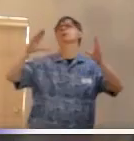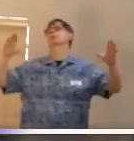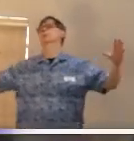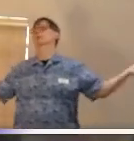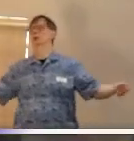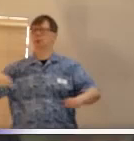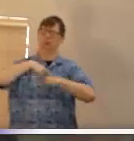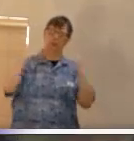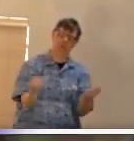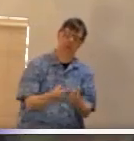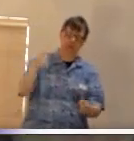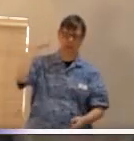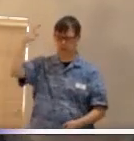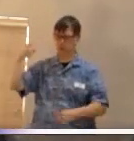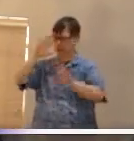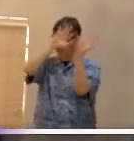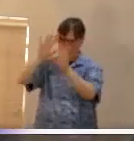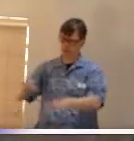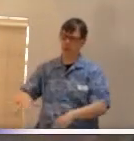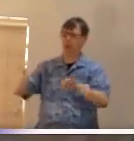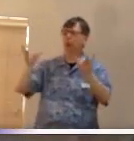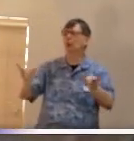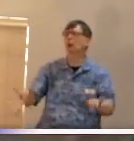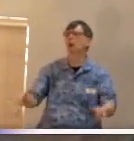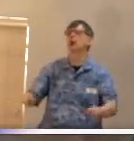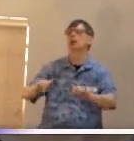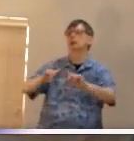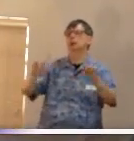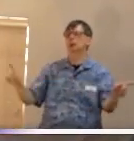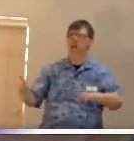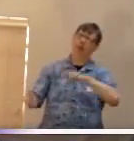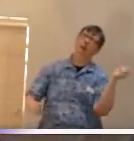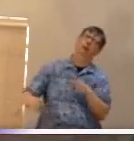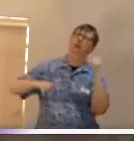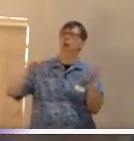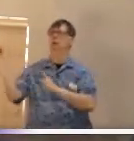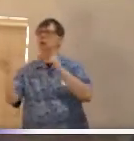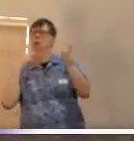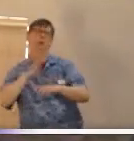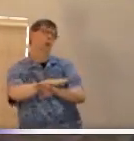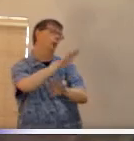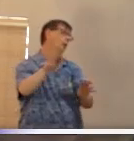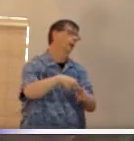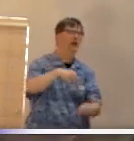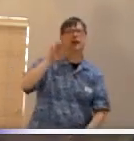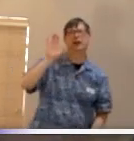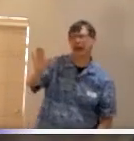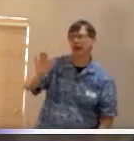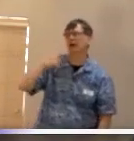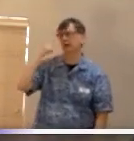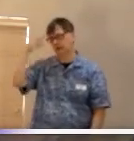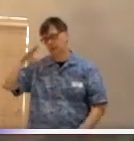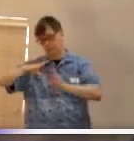middle of the hurricane is the eye of the storm, the most calmest part of the hurricane. And we all have that eye, the